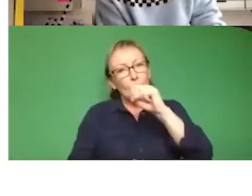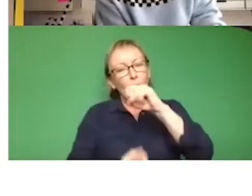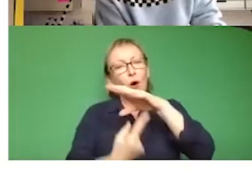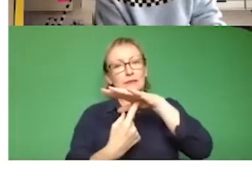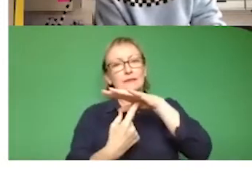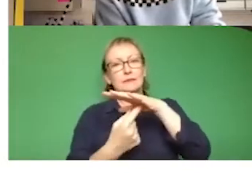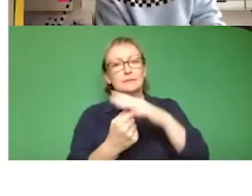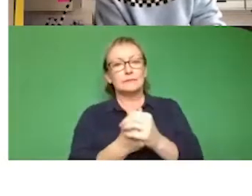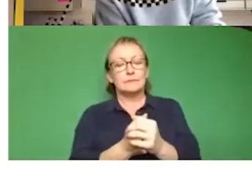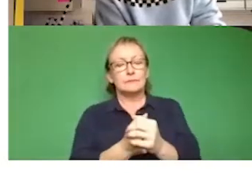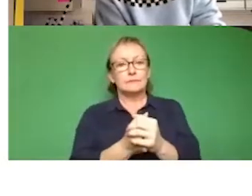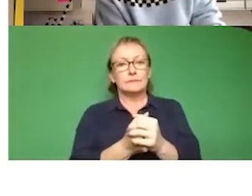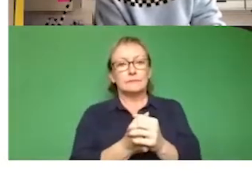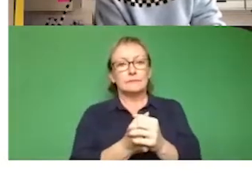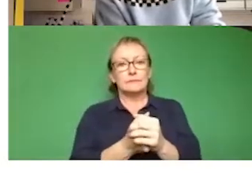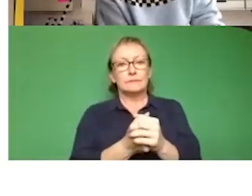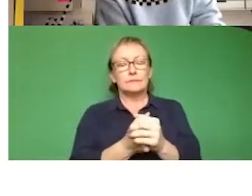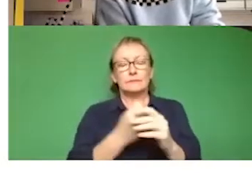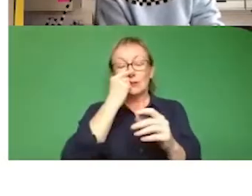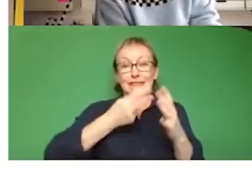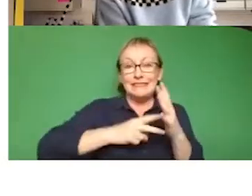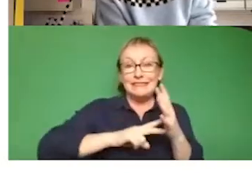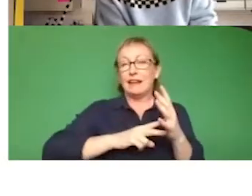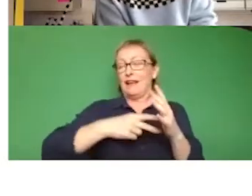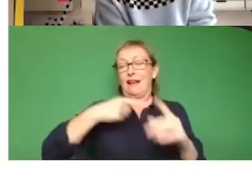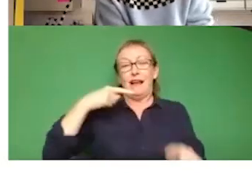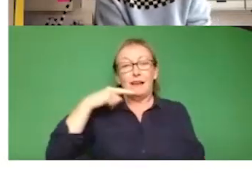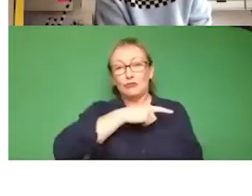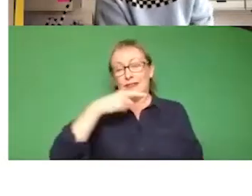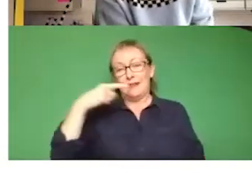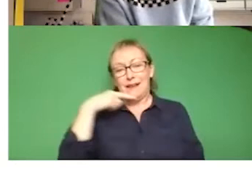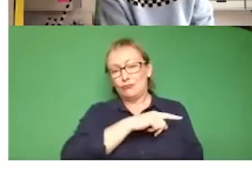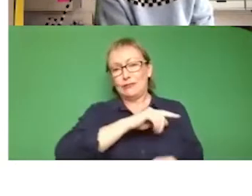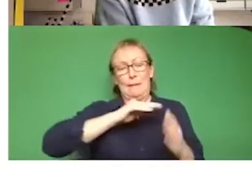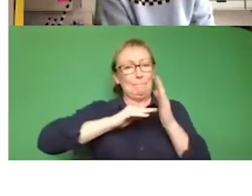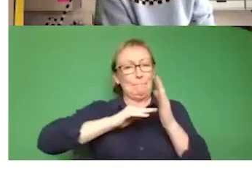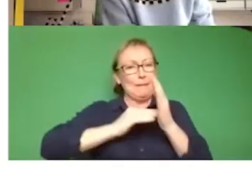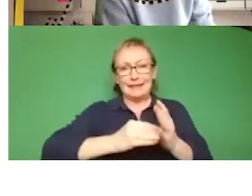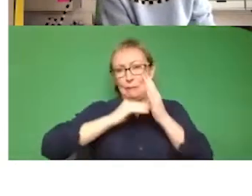Obviously we could design 100 million things, but it's just like, the difficult bit is